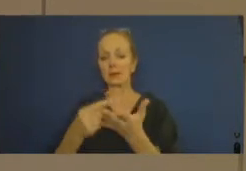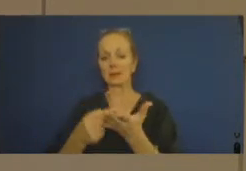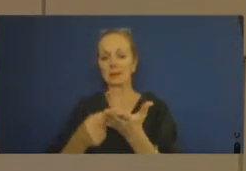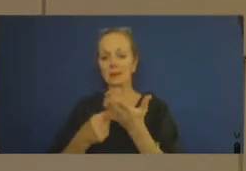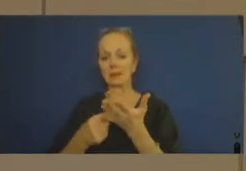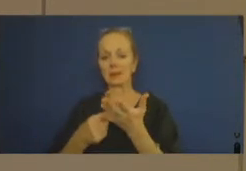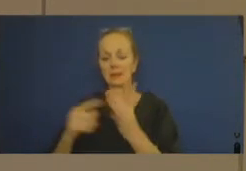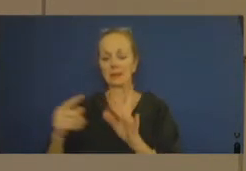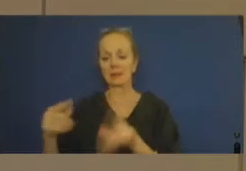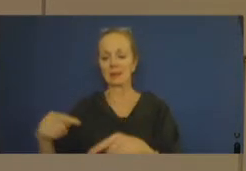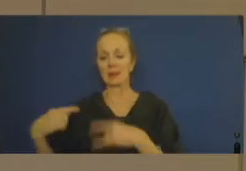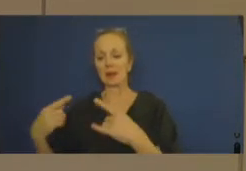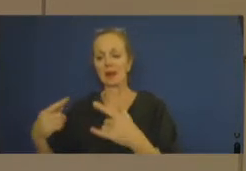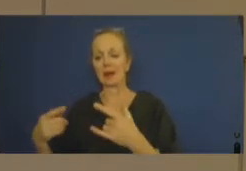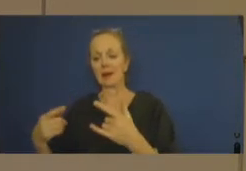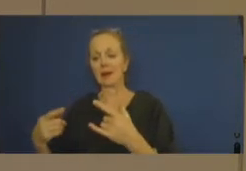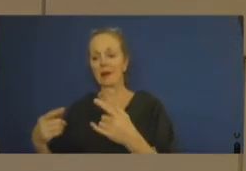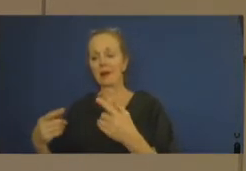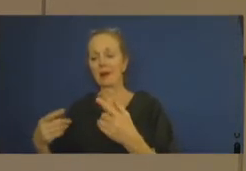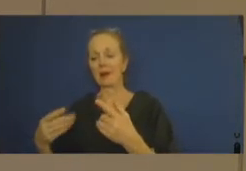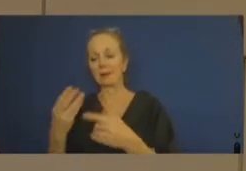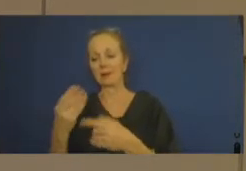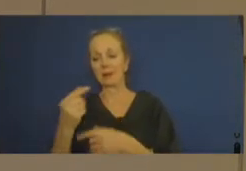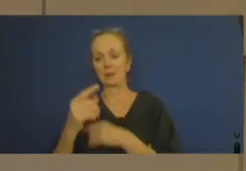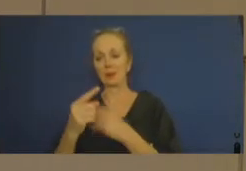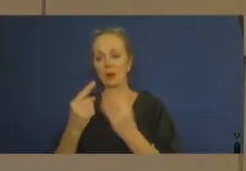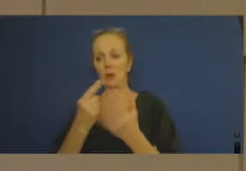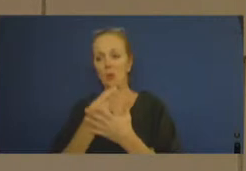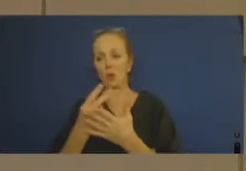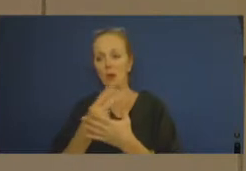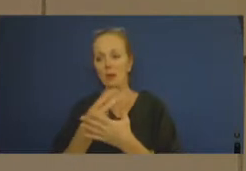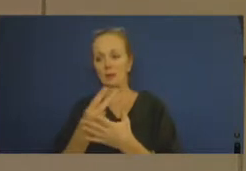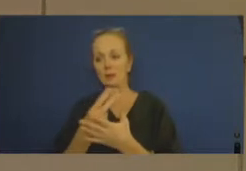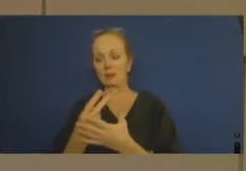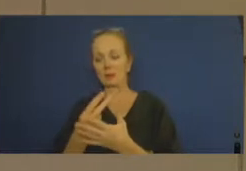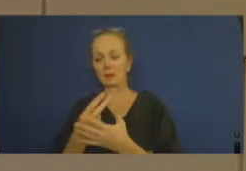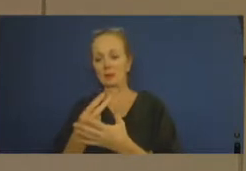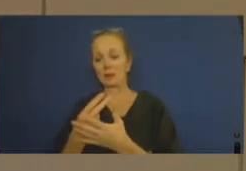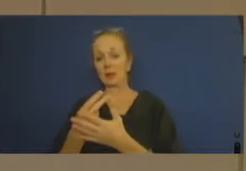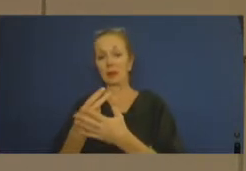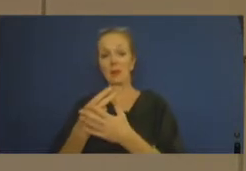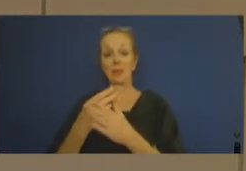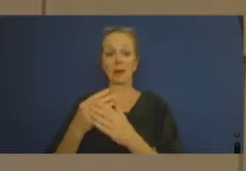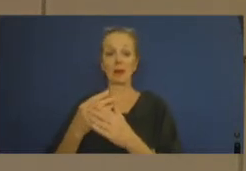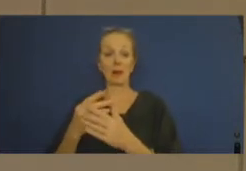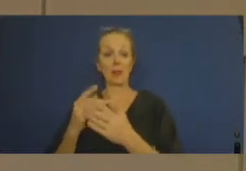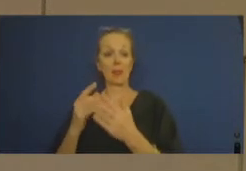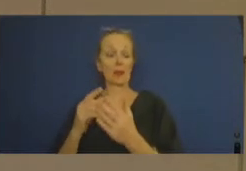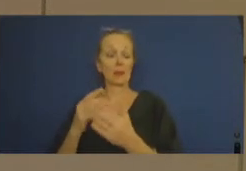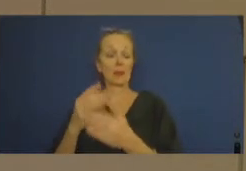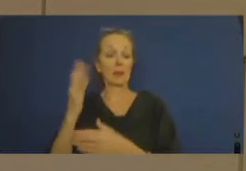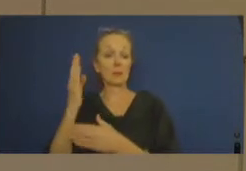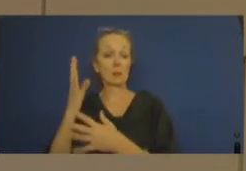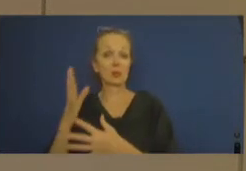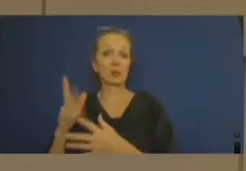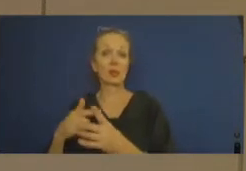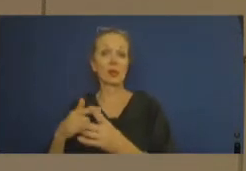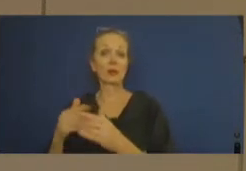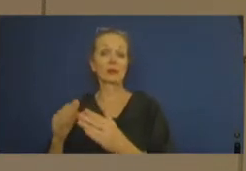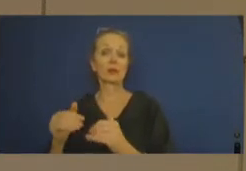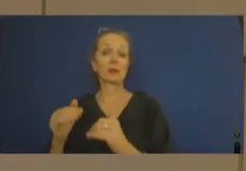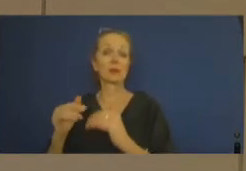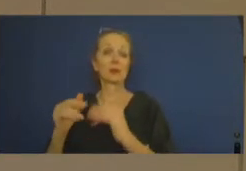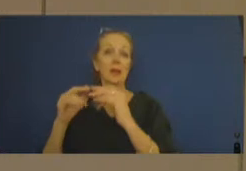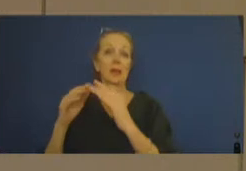last several weeks. The petitioner has the right to build up against the legal alley, but the